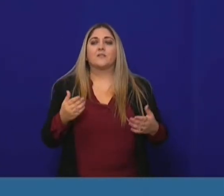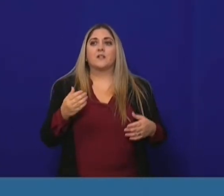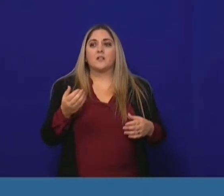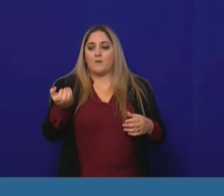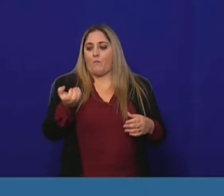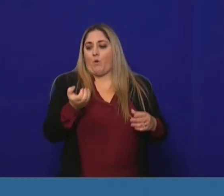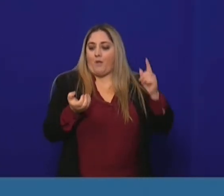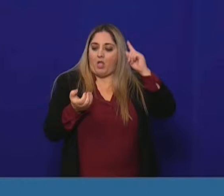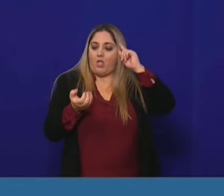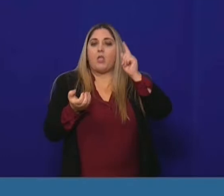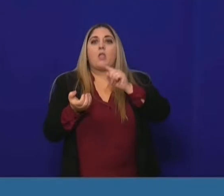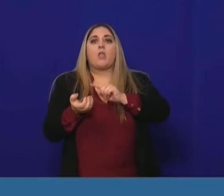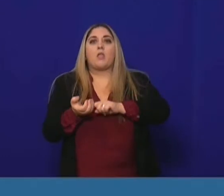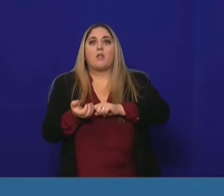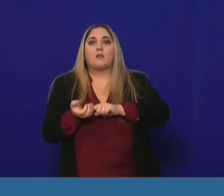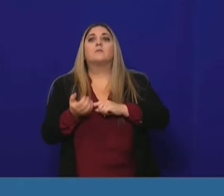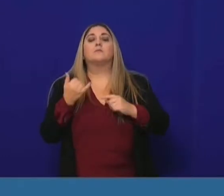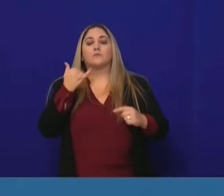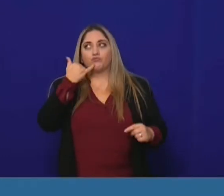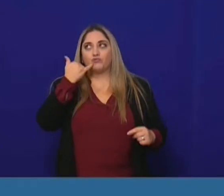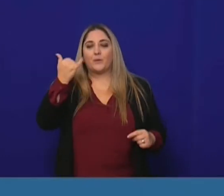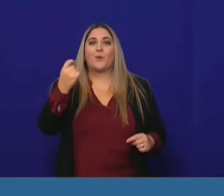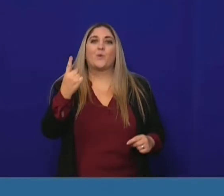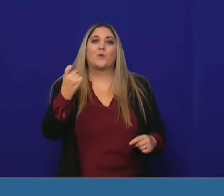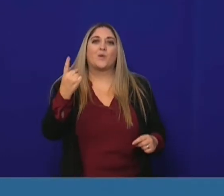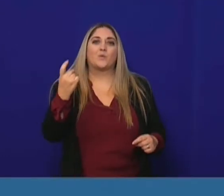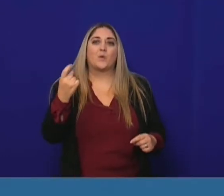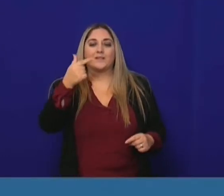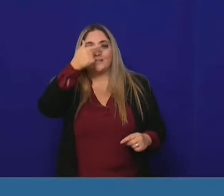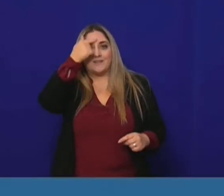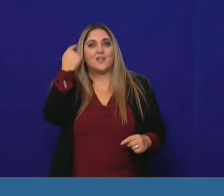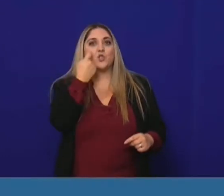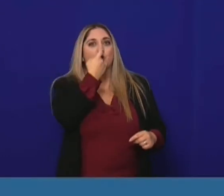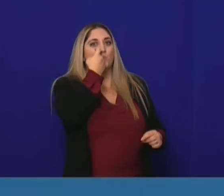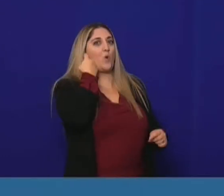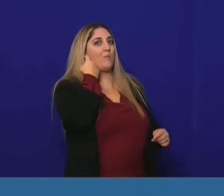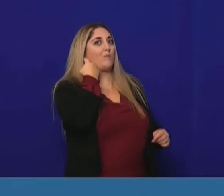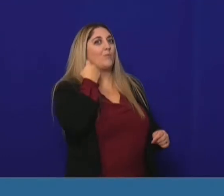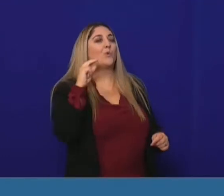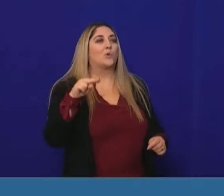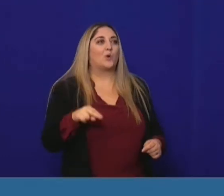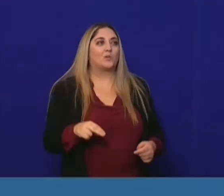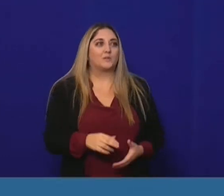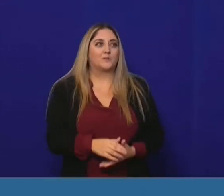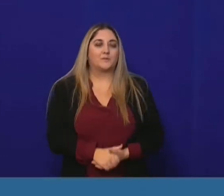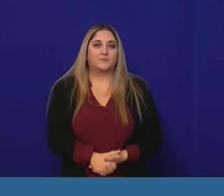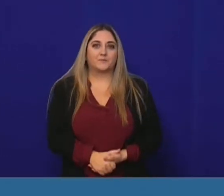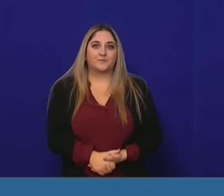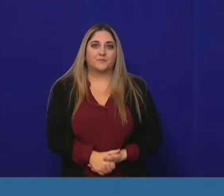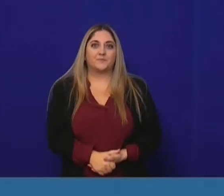fuq il-mobile tiegħek u mbagħad tiċċempel il-111 ħalli propju tiġi ttestjat ukoll.